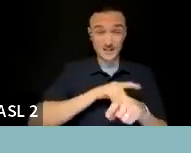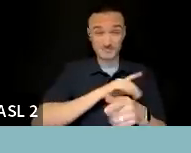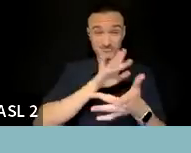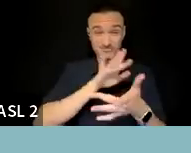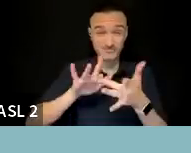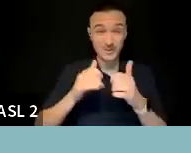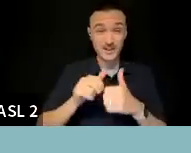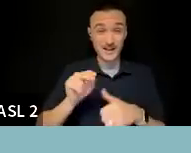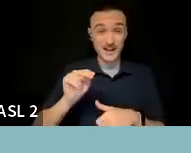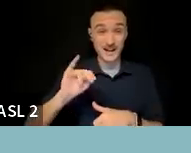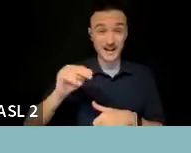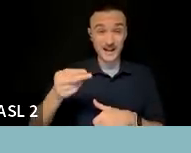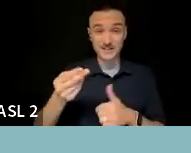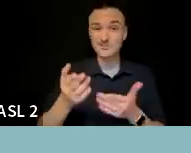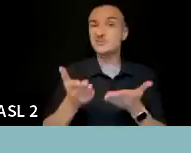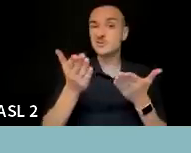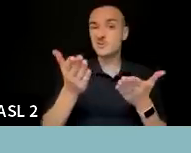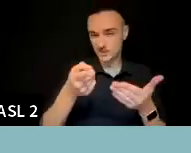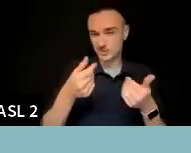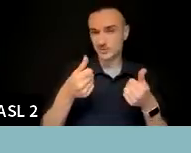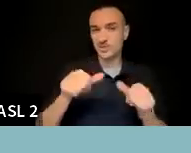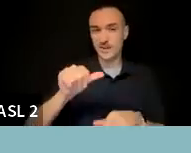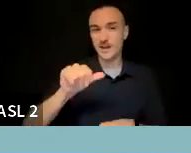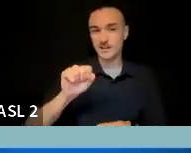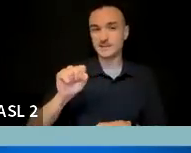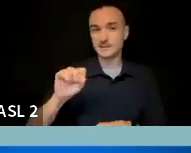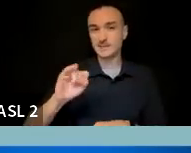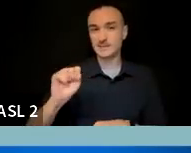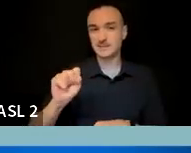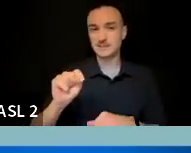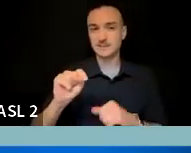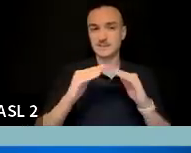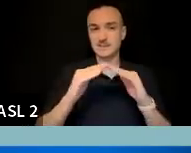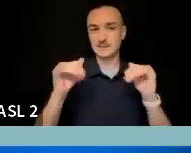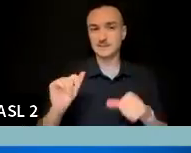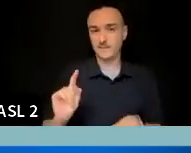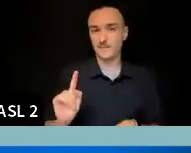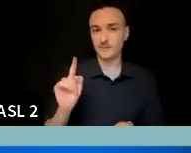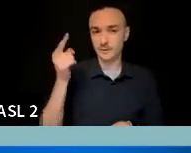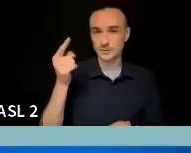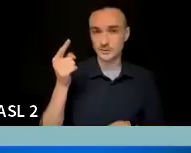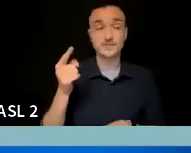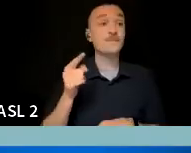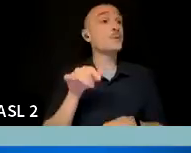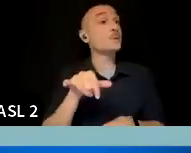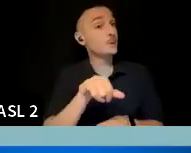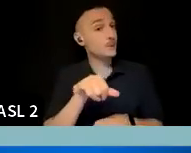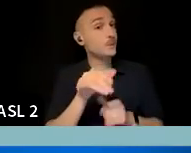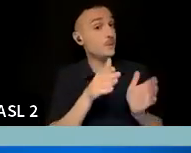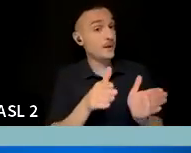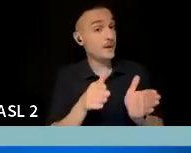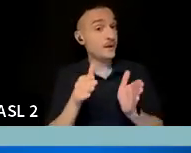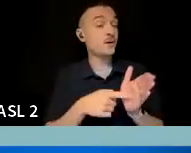own Assist system a try. And part of that planning is also pulling together an internal